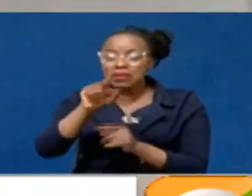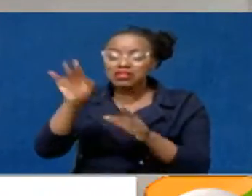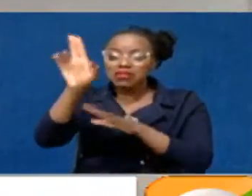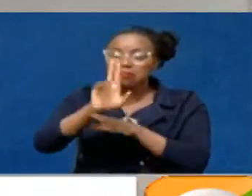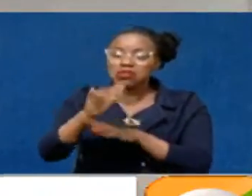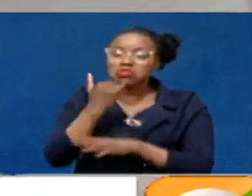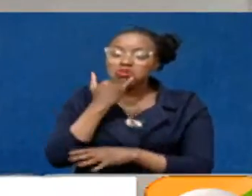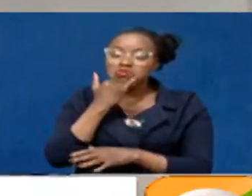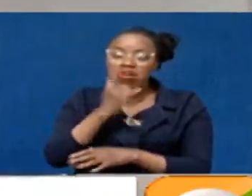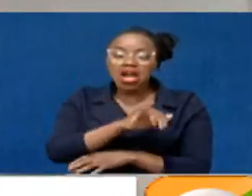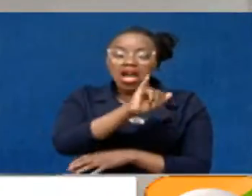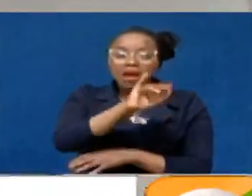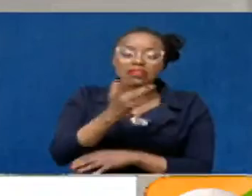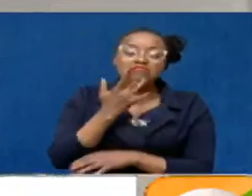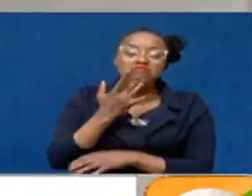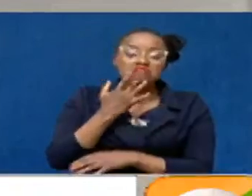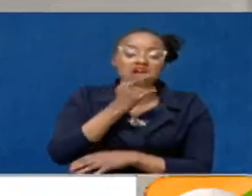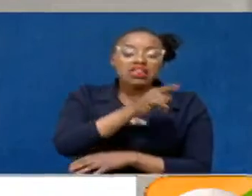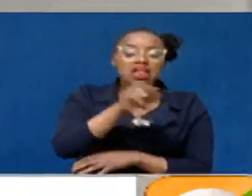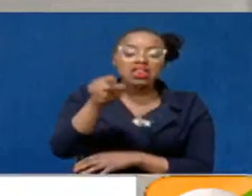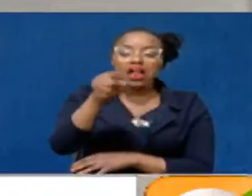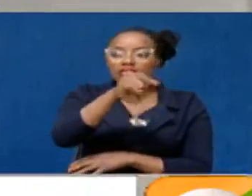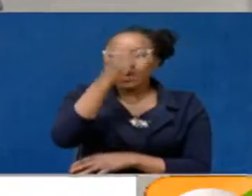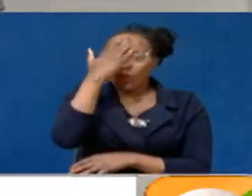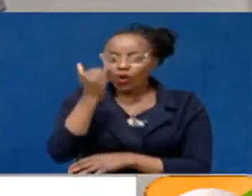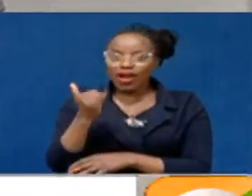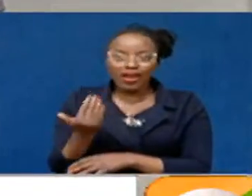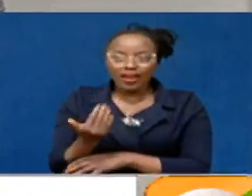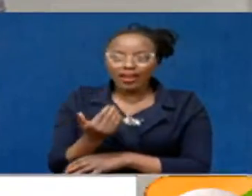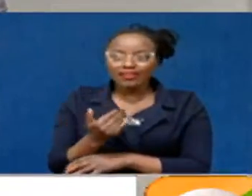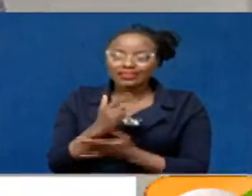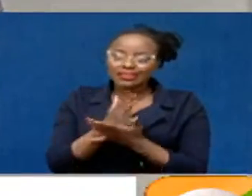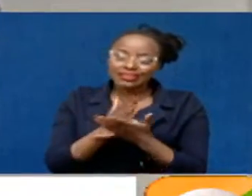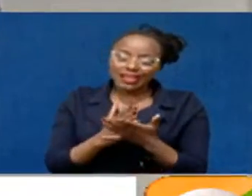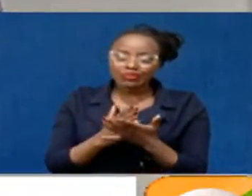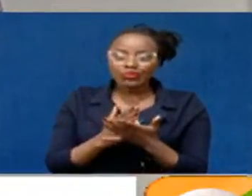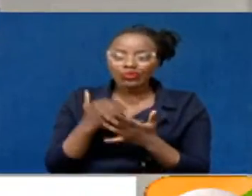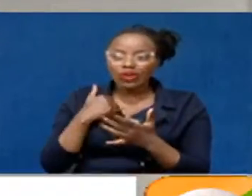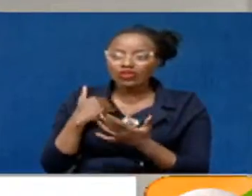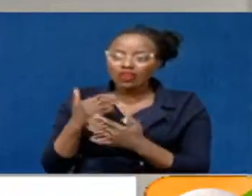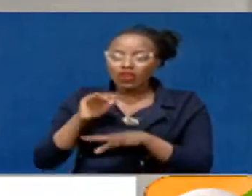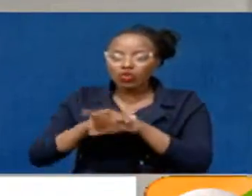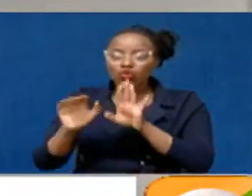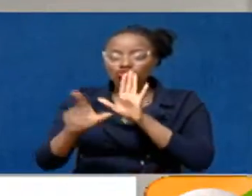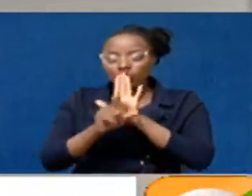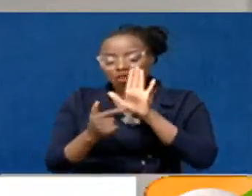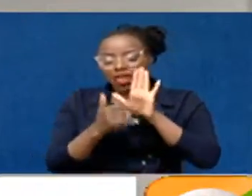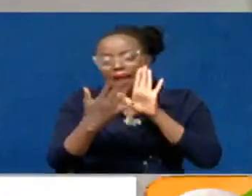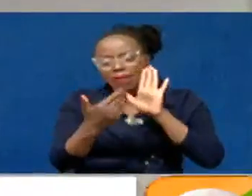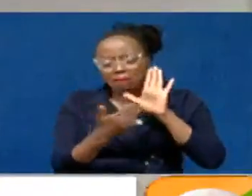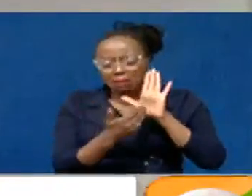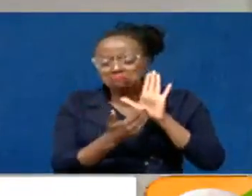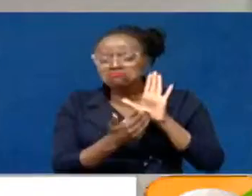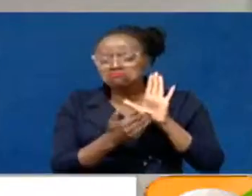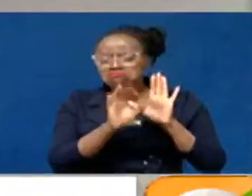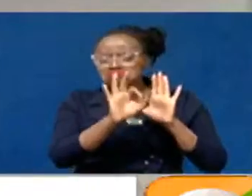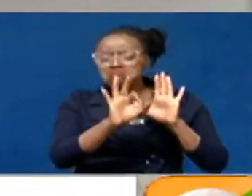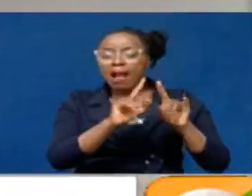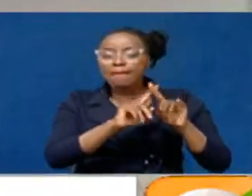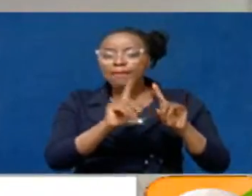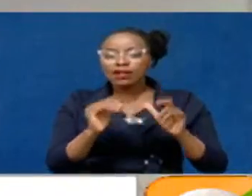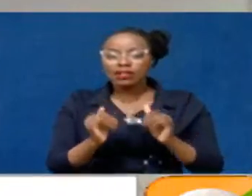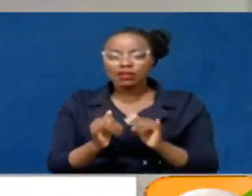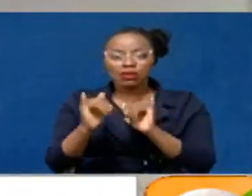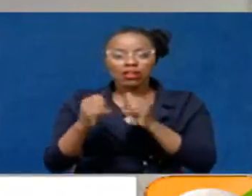being used, IEBC is favoring this and that, because we have good laws on paper, but implementation is